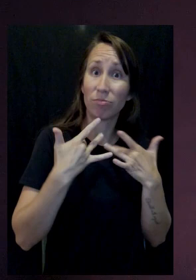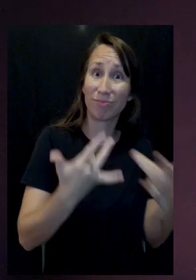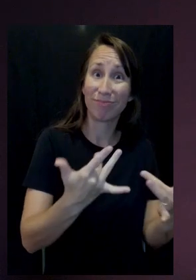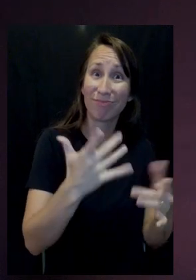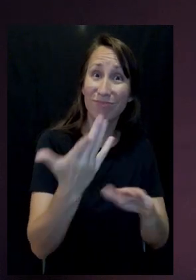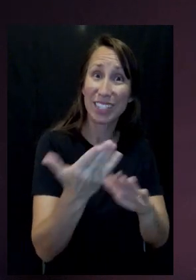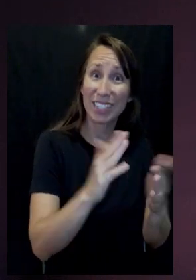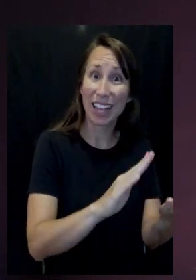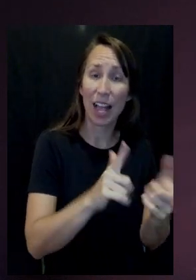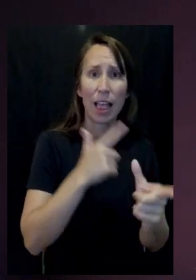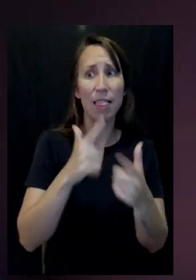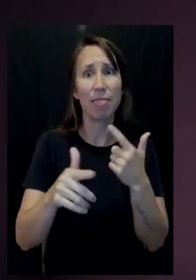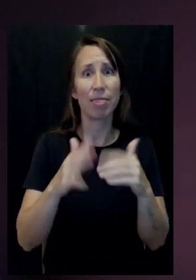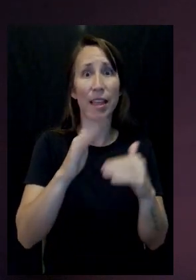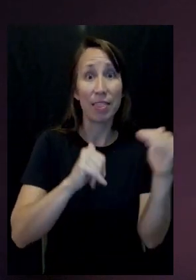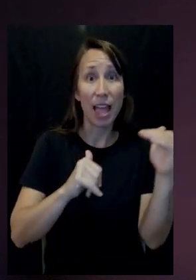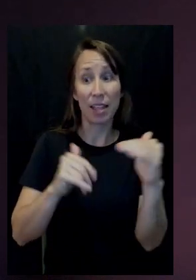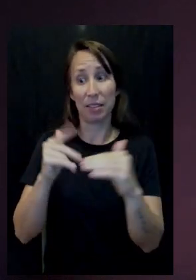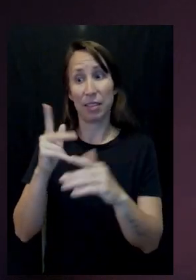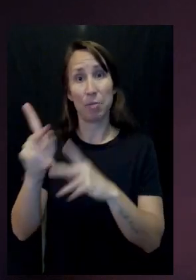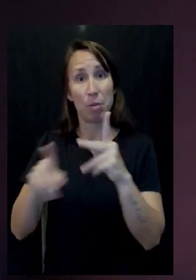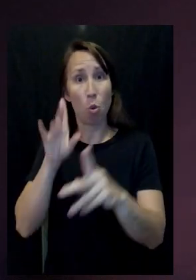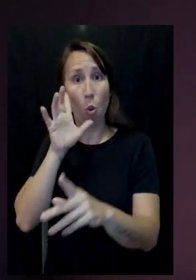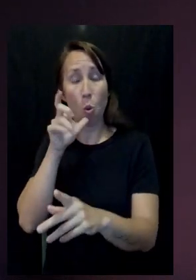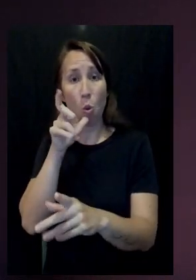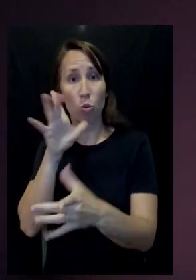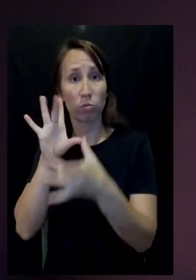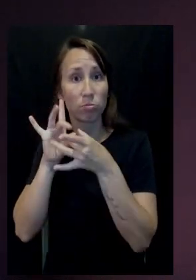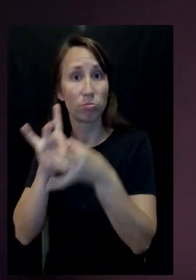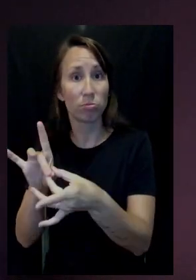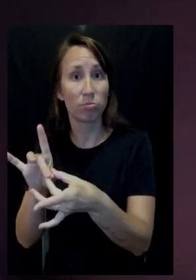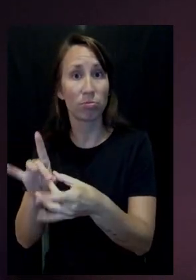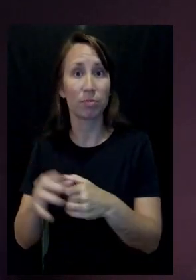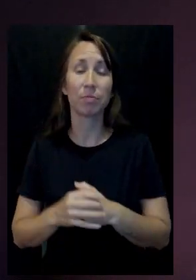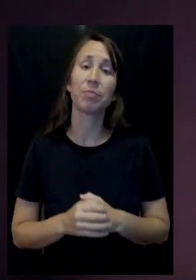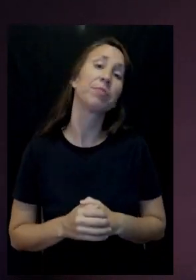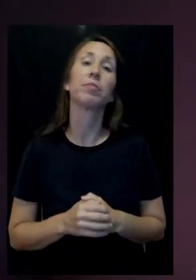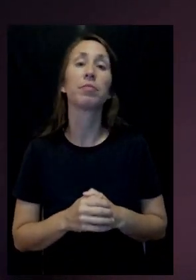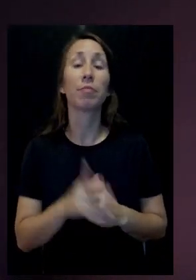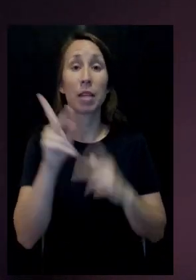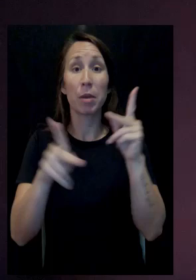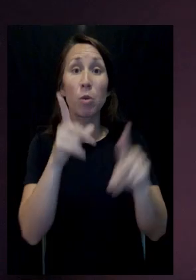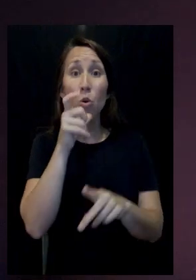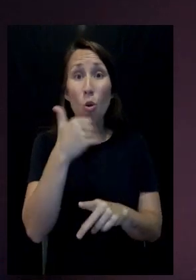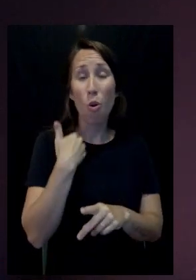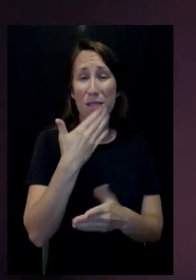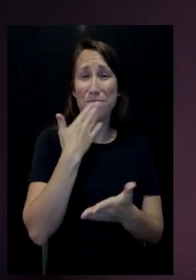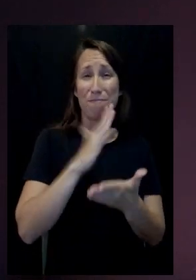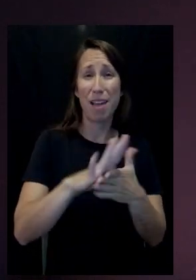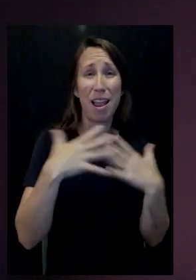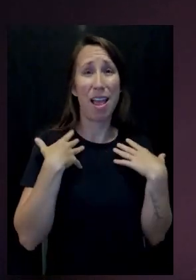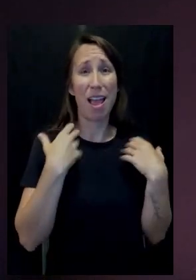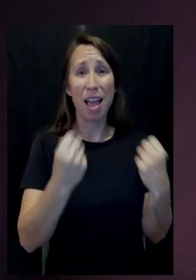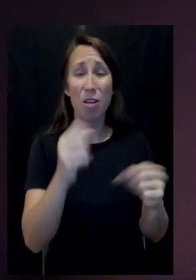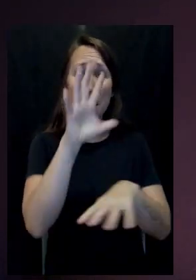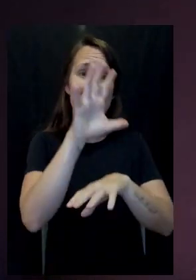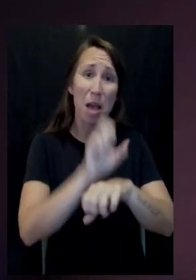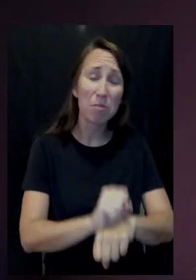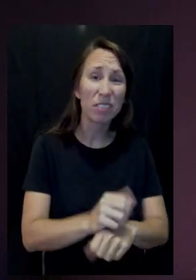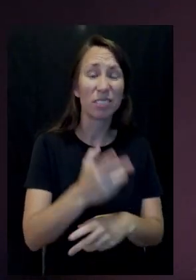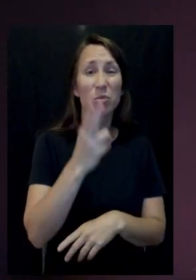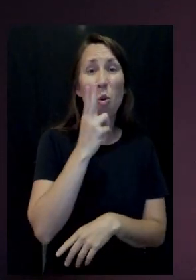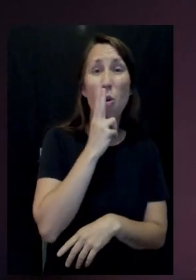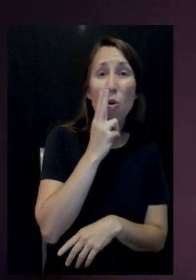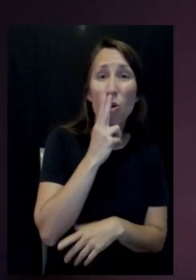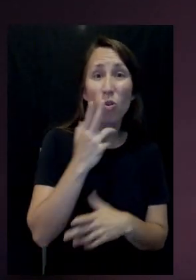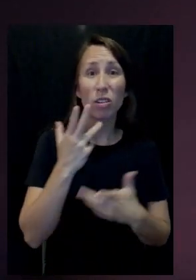connected. And it went on and said this: people who even had bad health habits, such as smoking, poor eating habits, obesity,